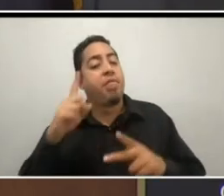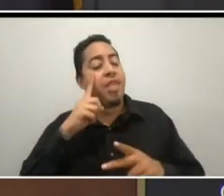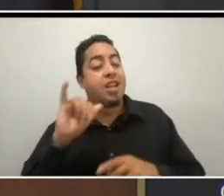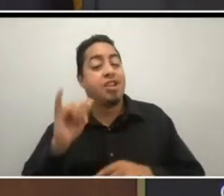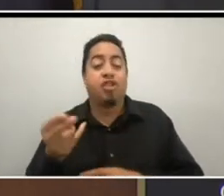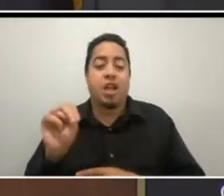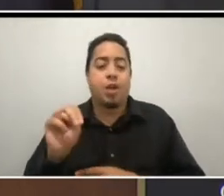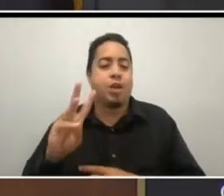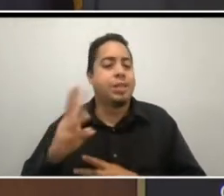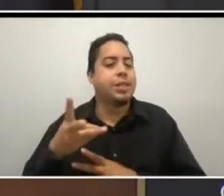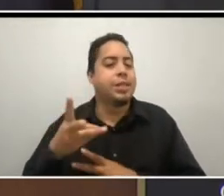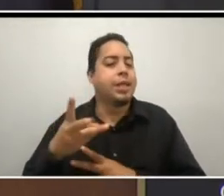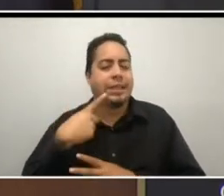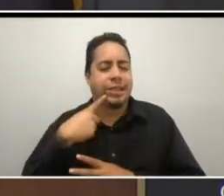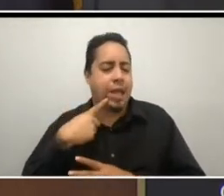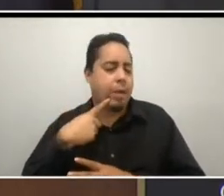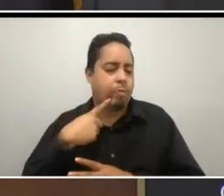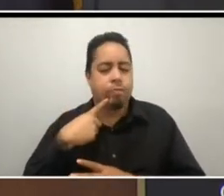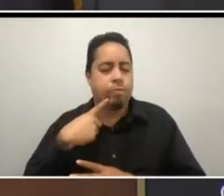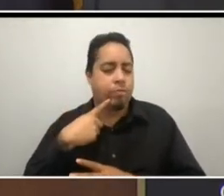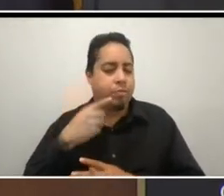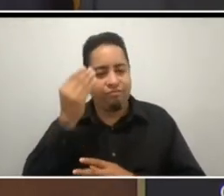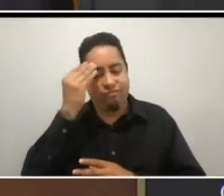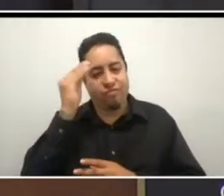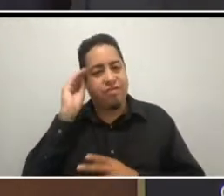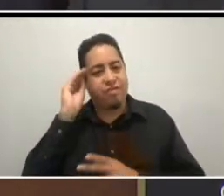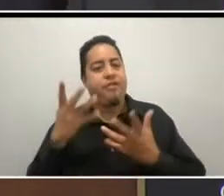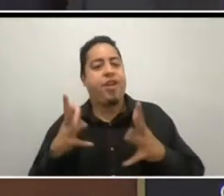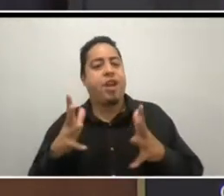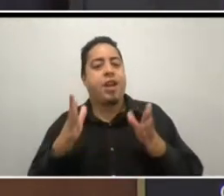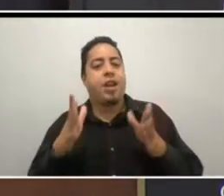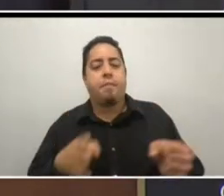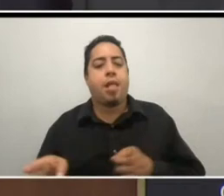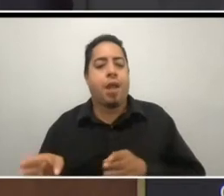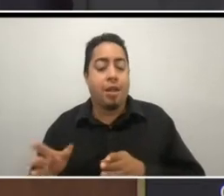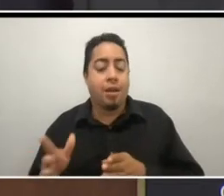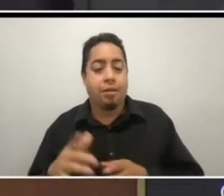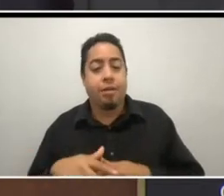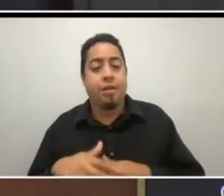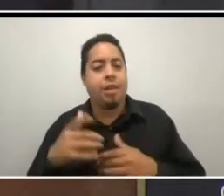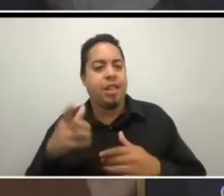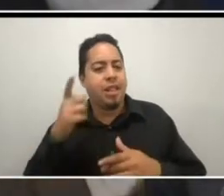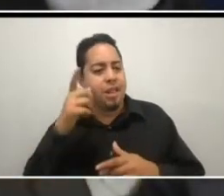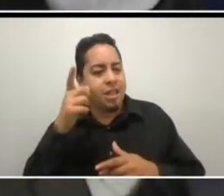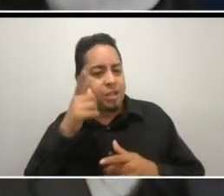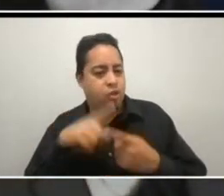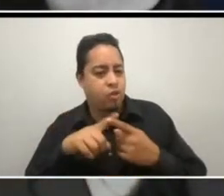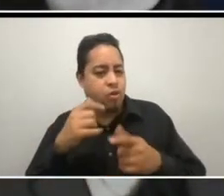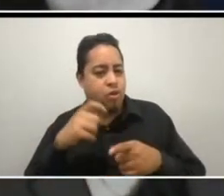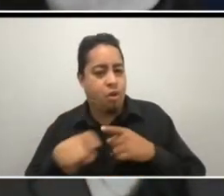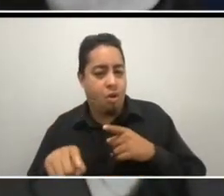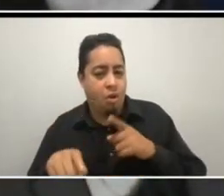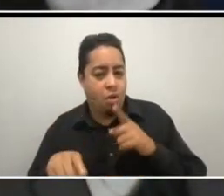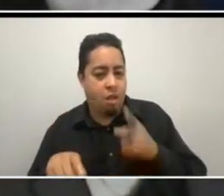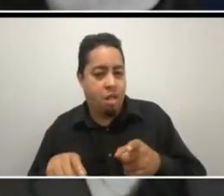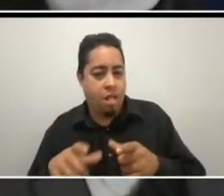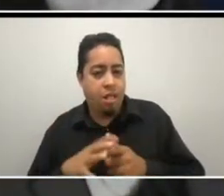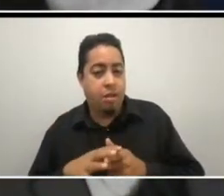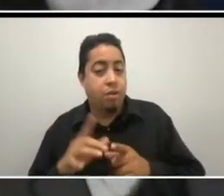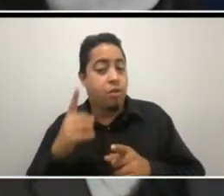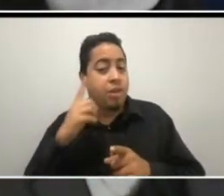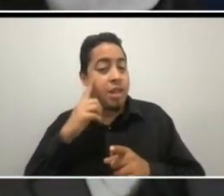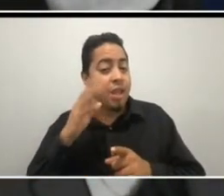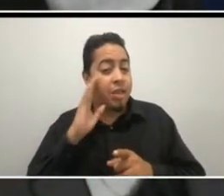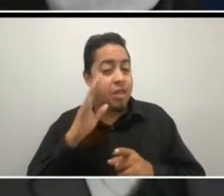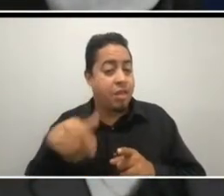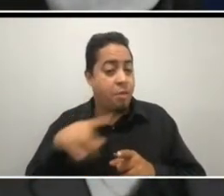when he told Francis Watson about a very important date. Do you think they'll be working after Christmas and keep